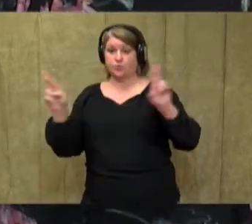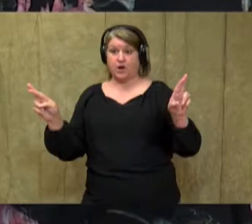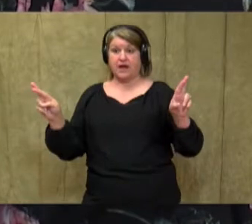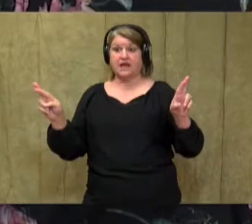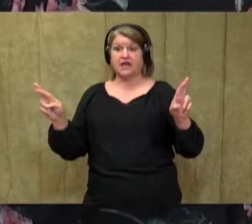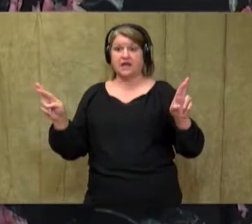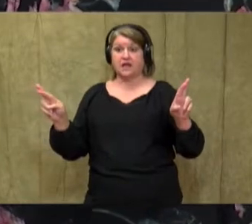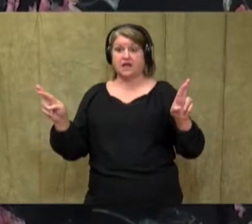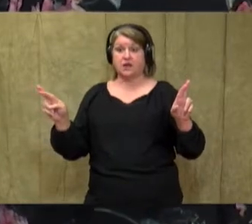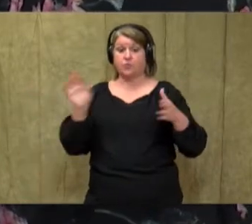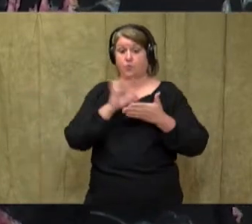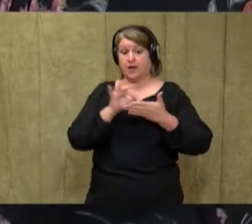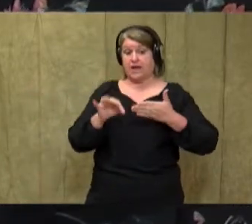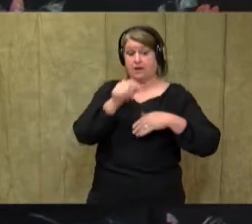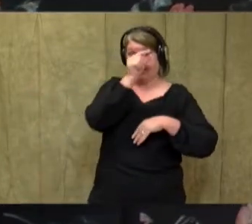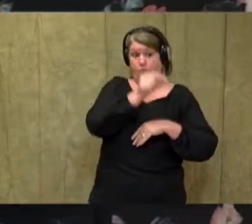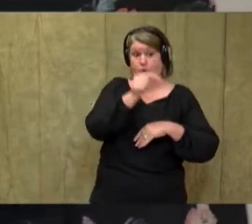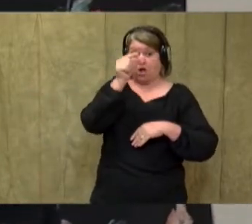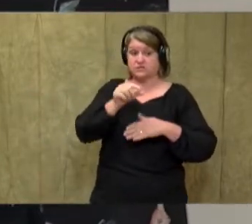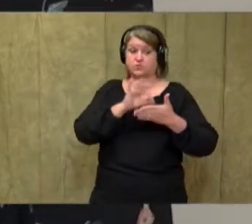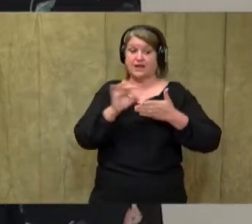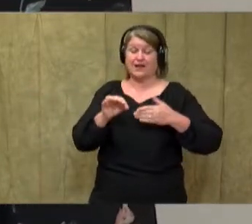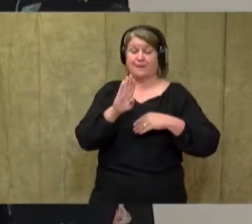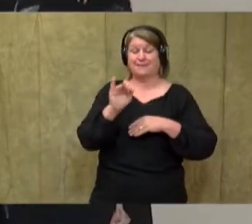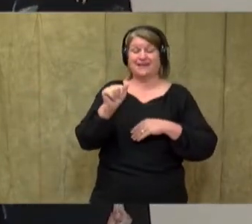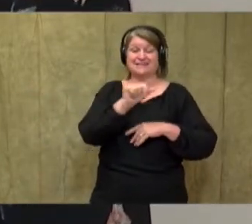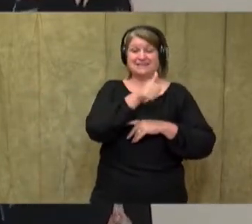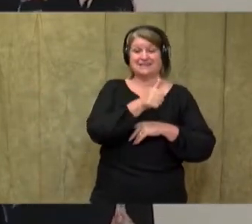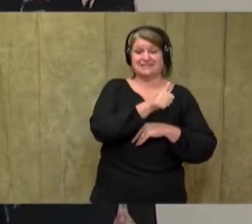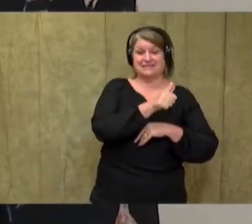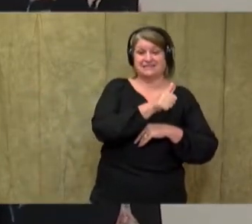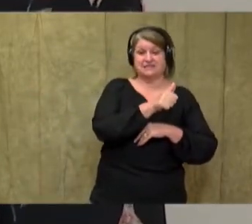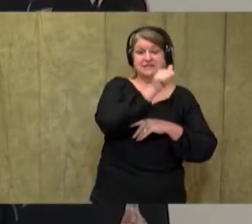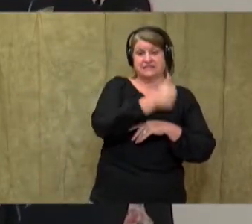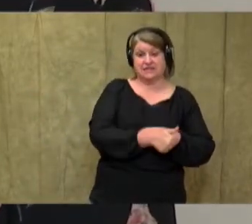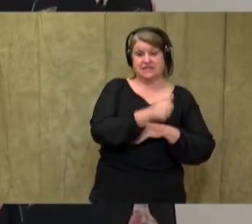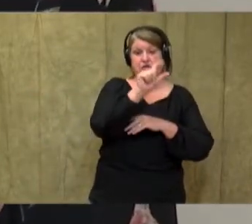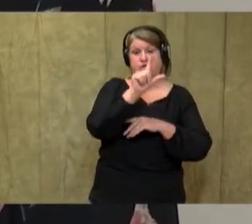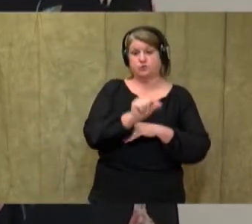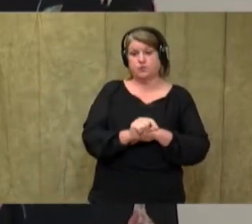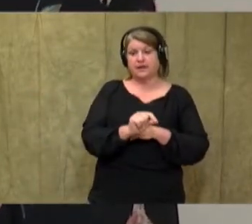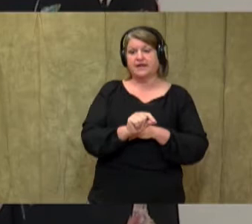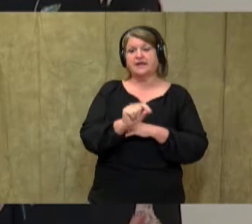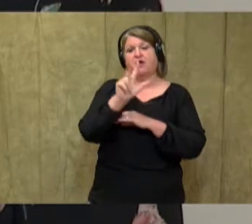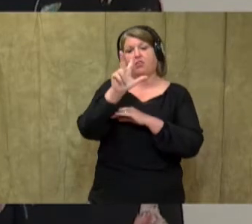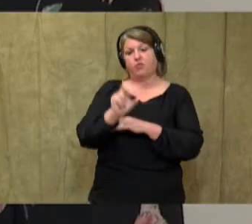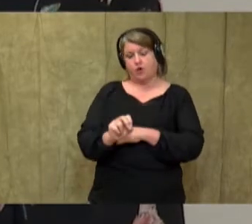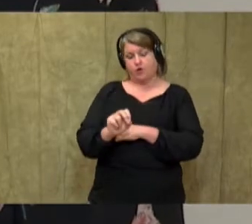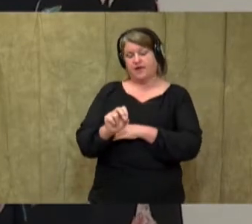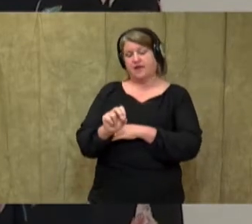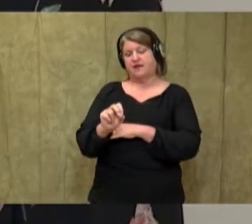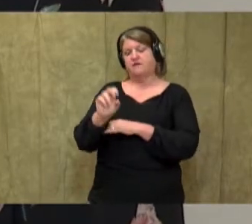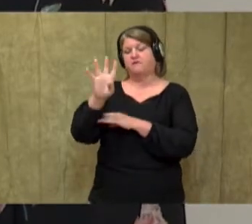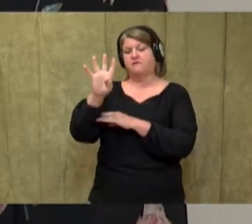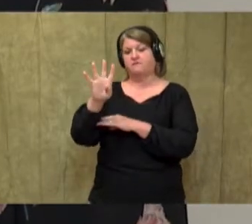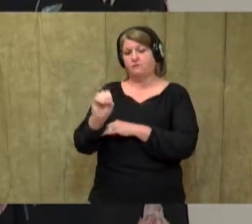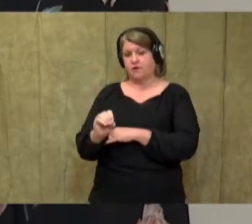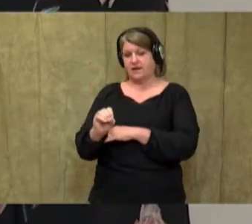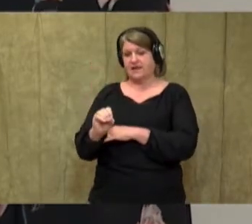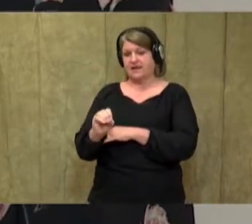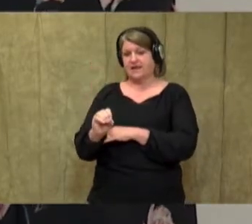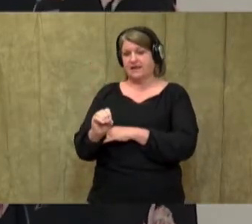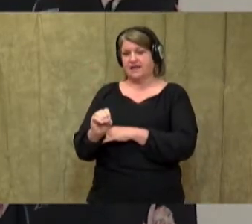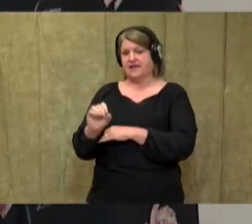our rods, we count by tens. 10, 20, 30,